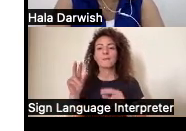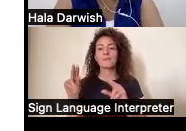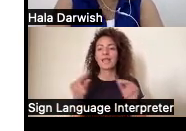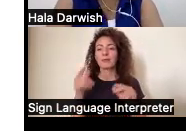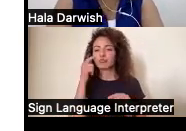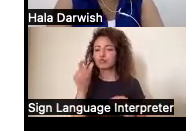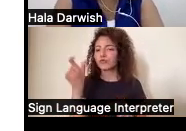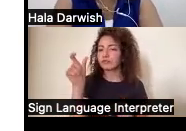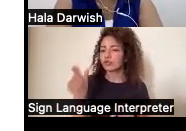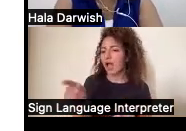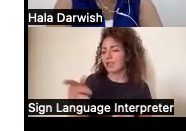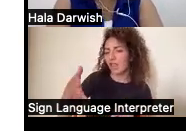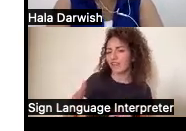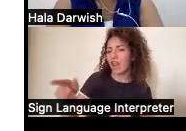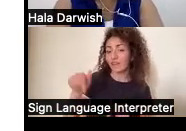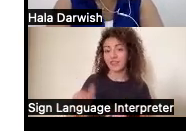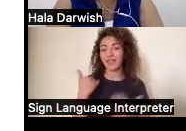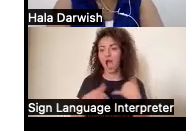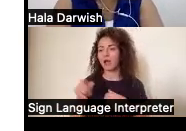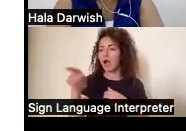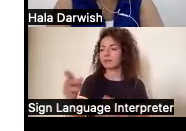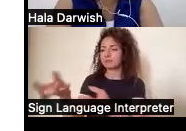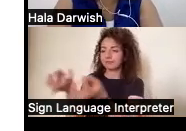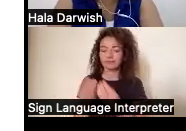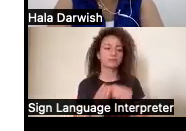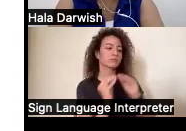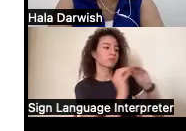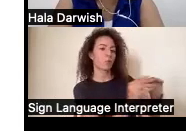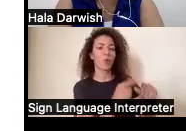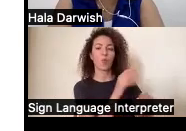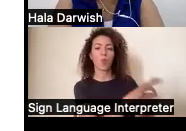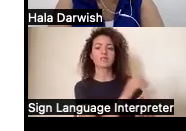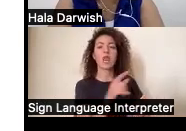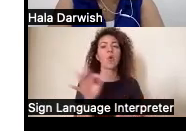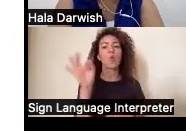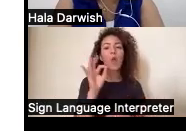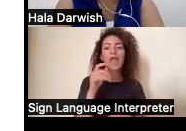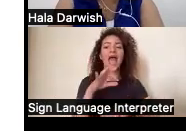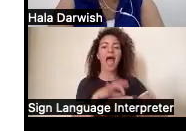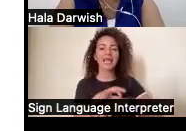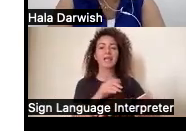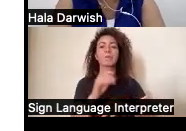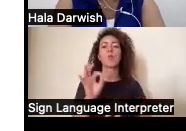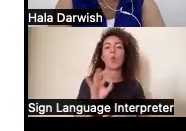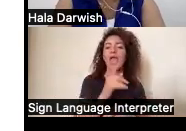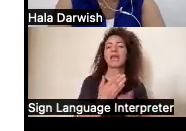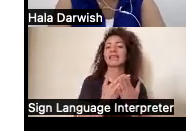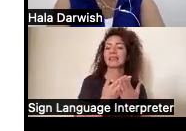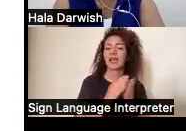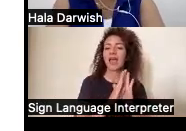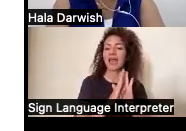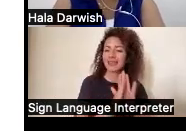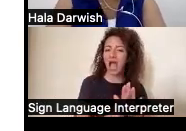is following the localization agenda. It is implemented through partnership with national